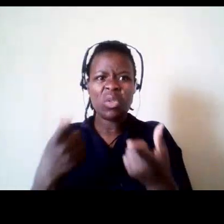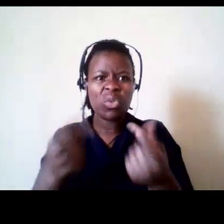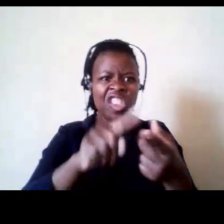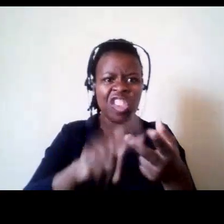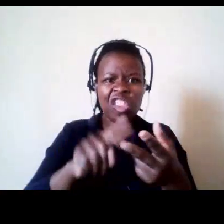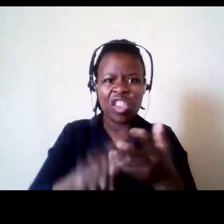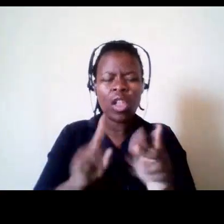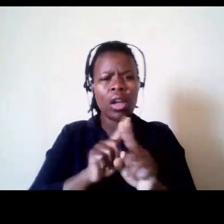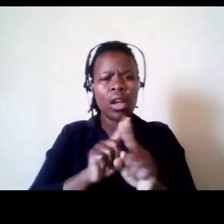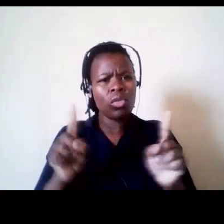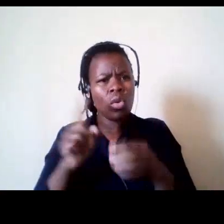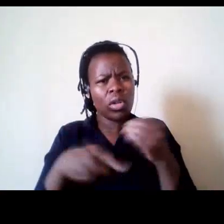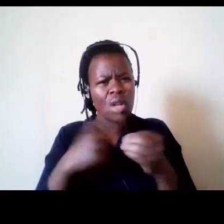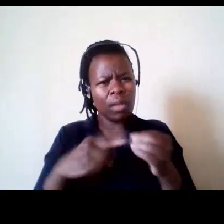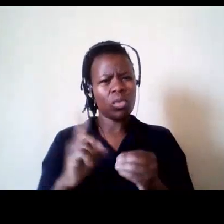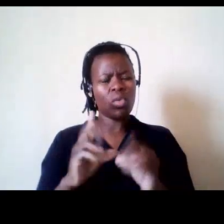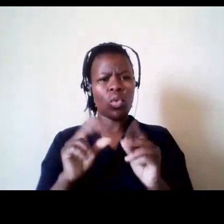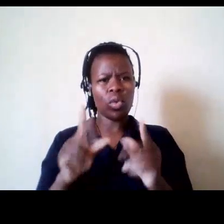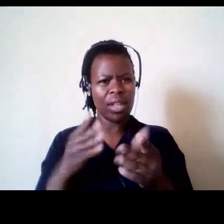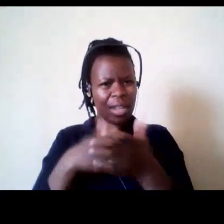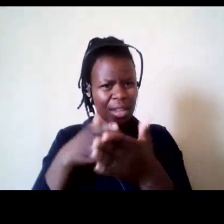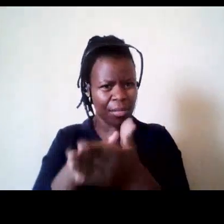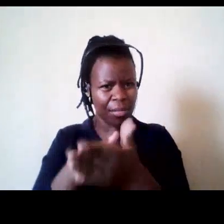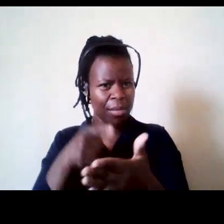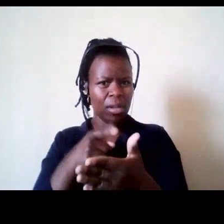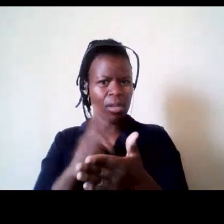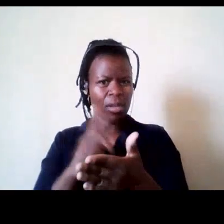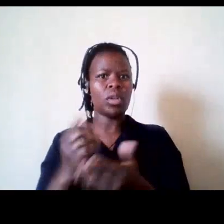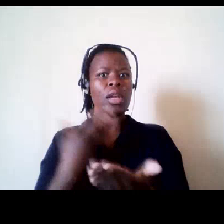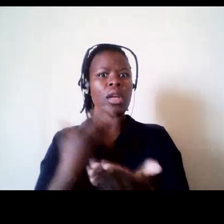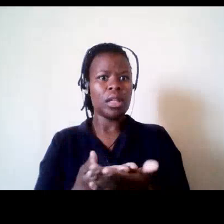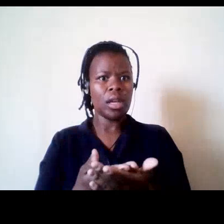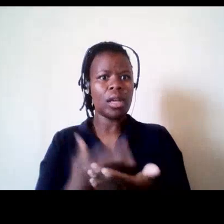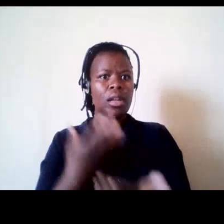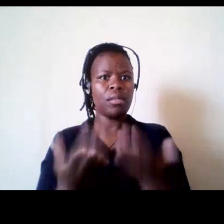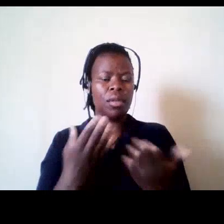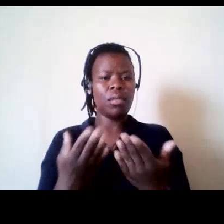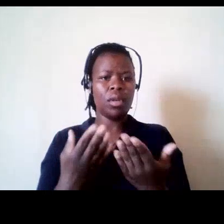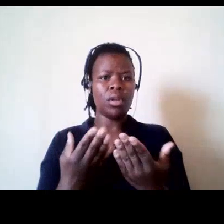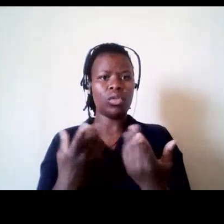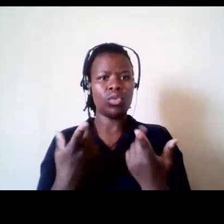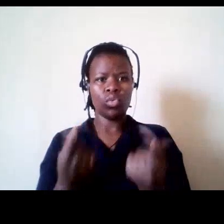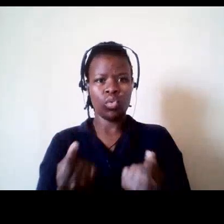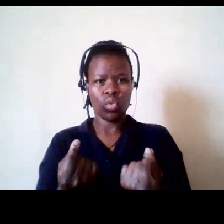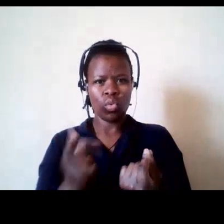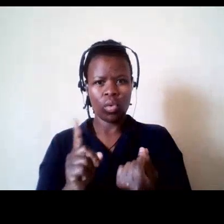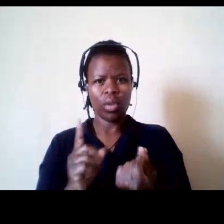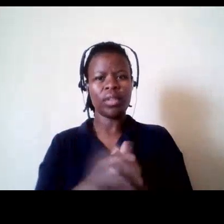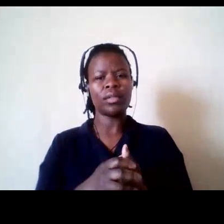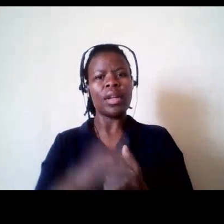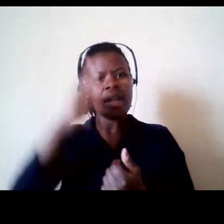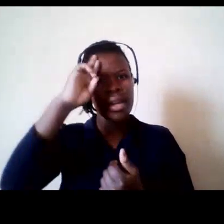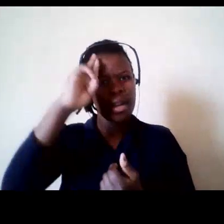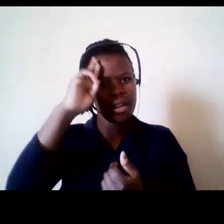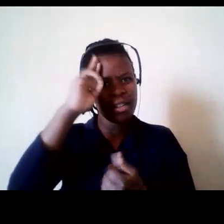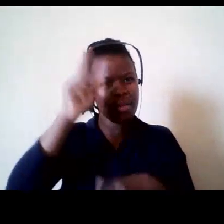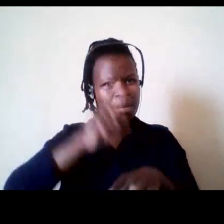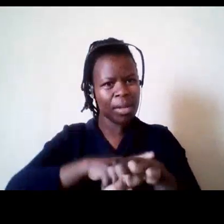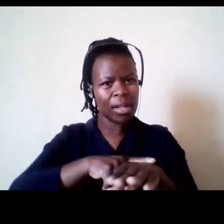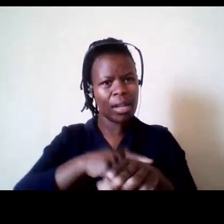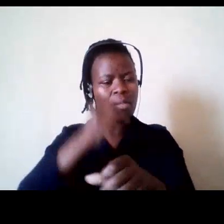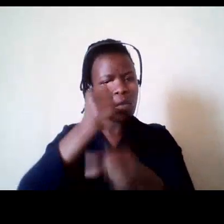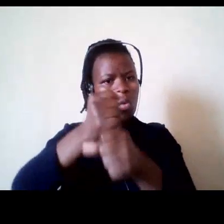have this impairment, but what are their strengths? And if you remember, when we went through the